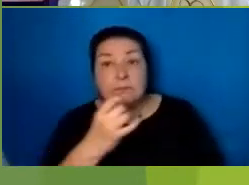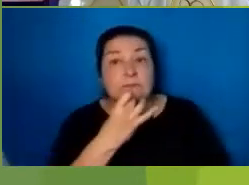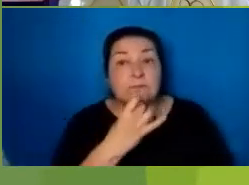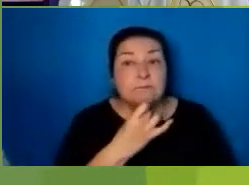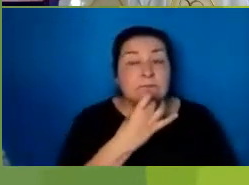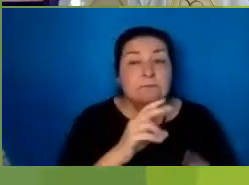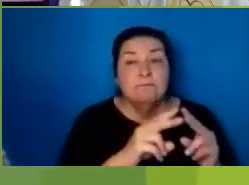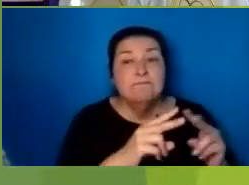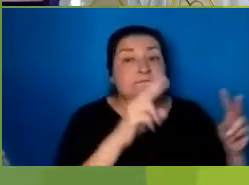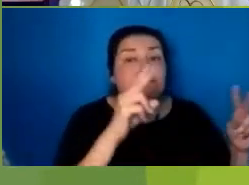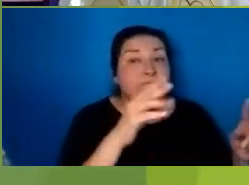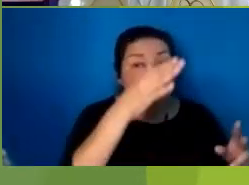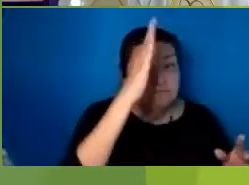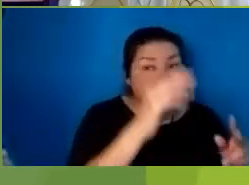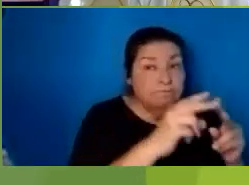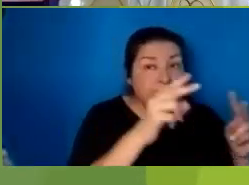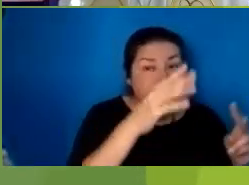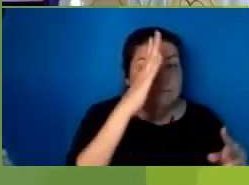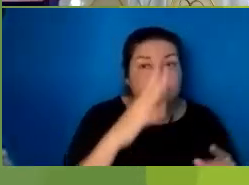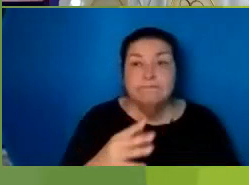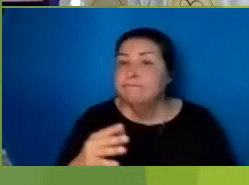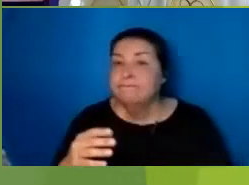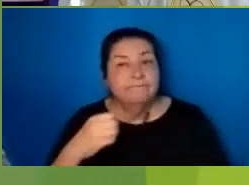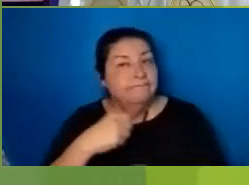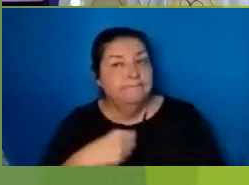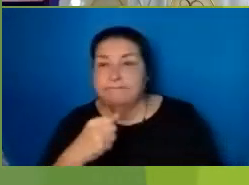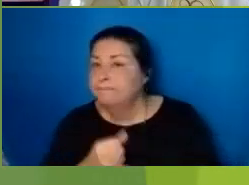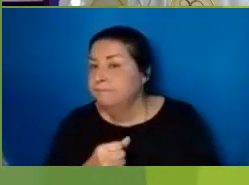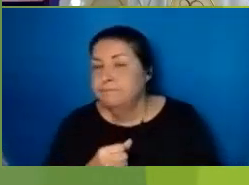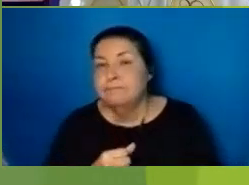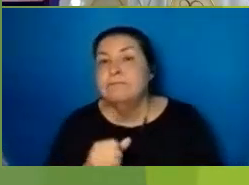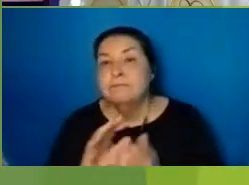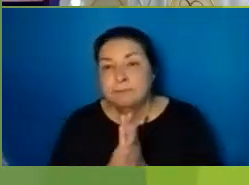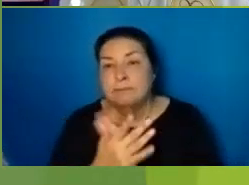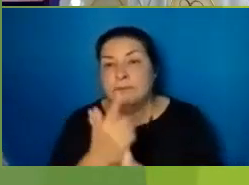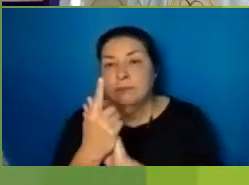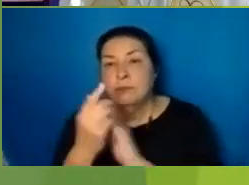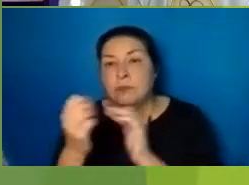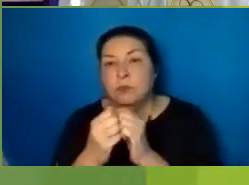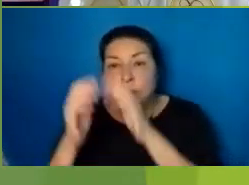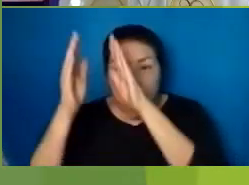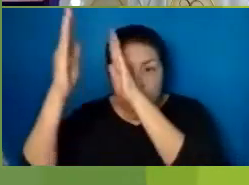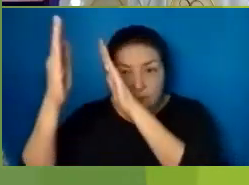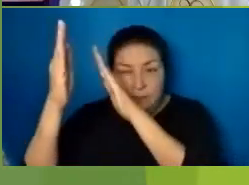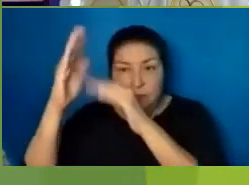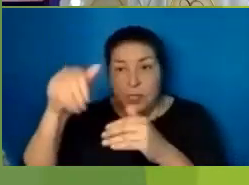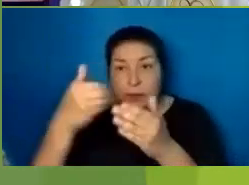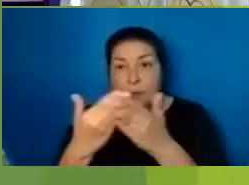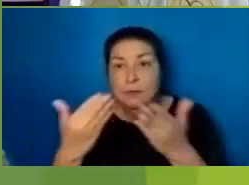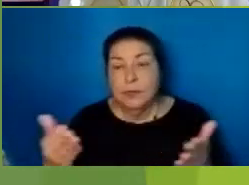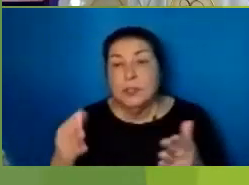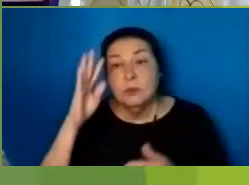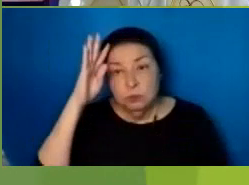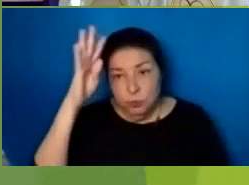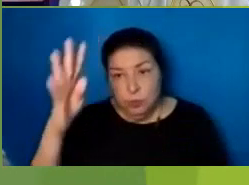Very God Of Very God Begotten Not Made Being Of One Substance With The Father By Whom All Things Were